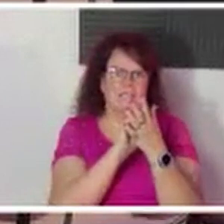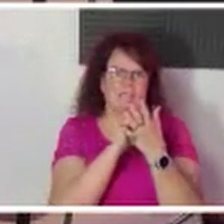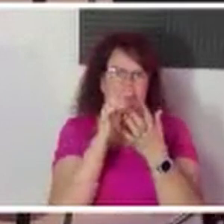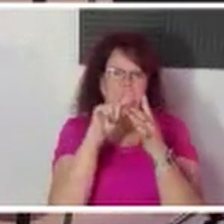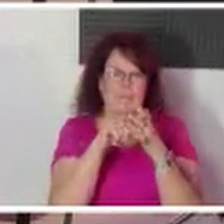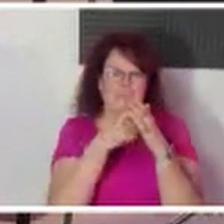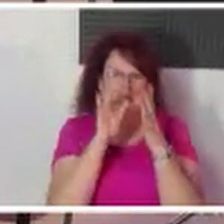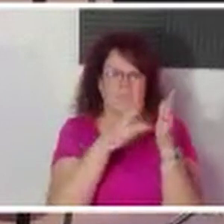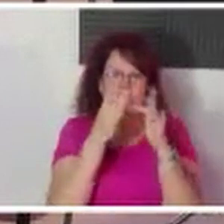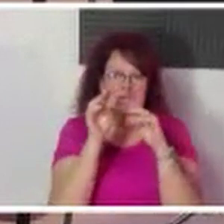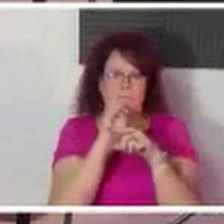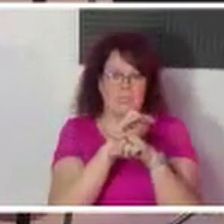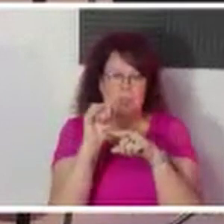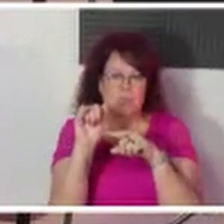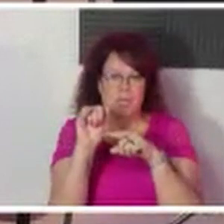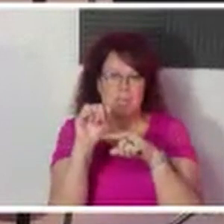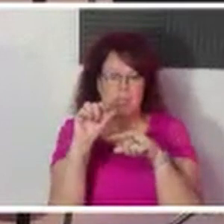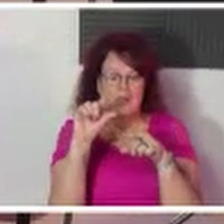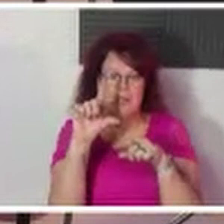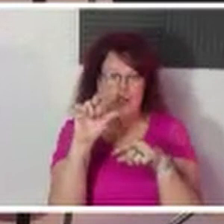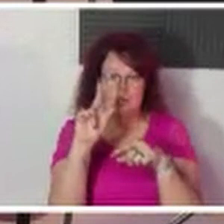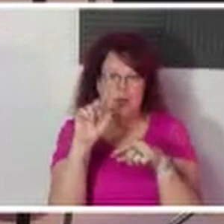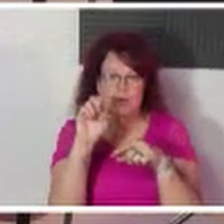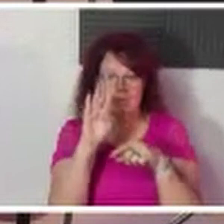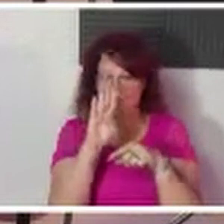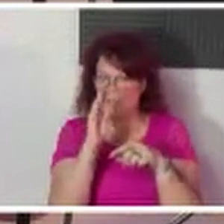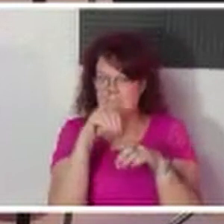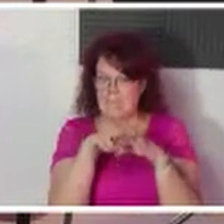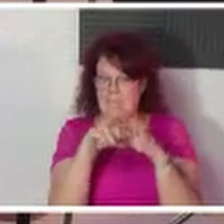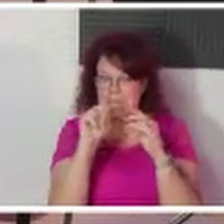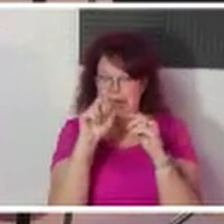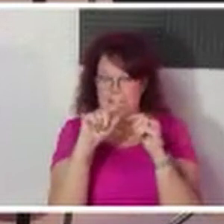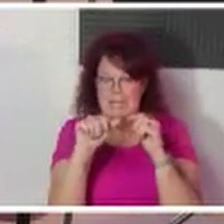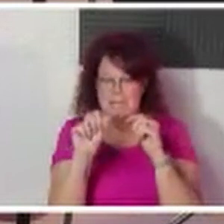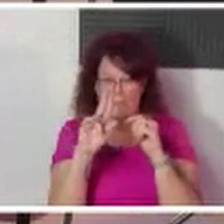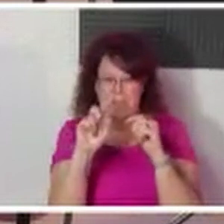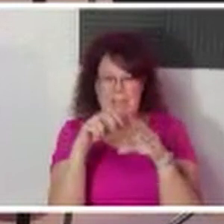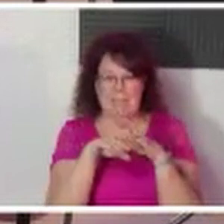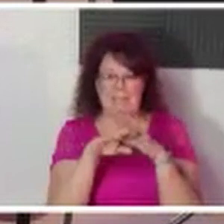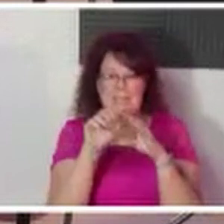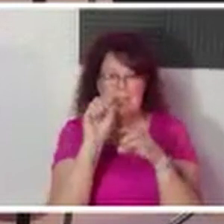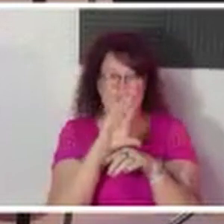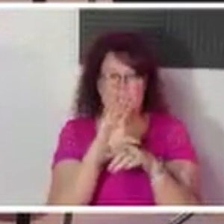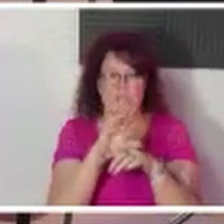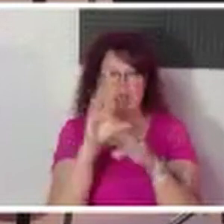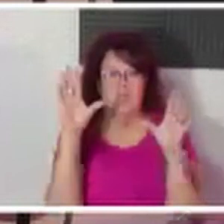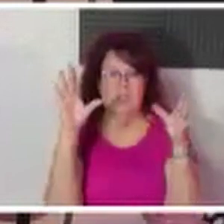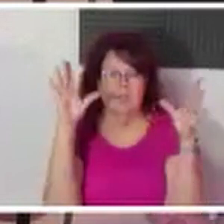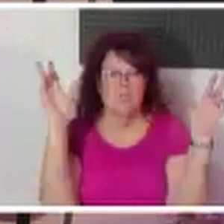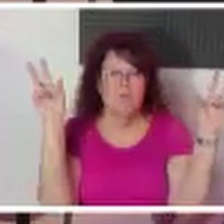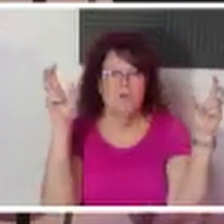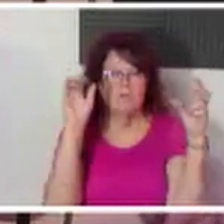beginning of Jesus's ministry in Luke 4, he's in Nazareth in the synagogue and he quotes Isaiah 61, this